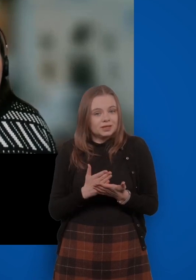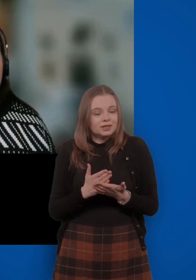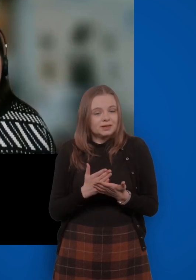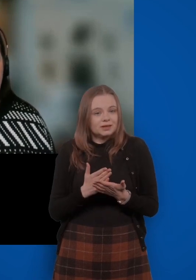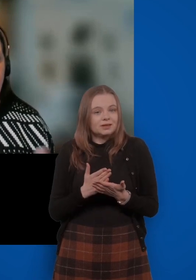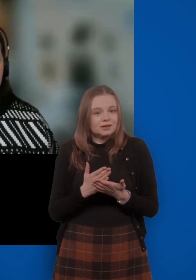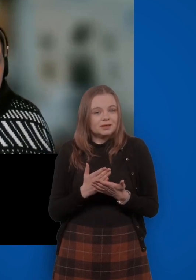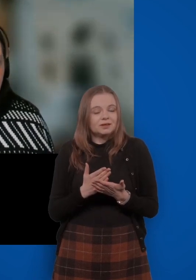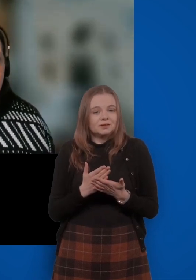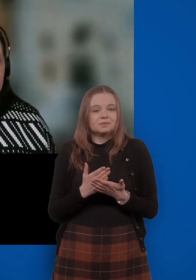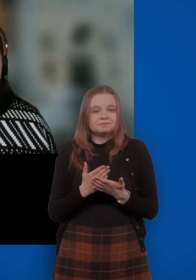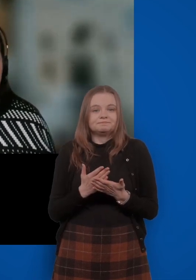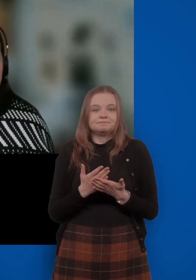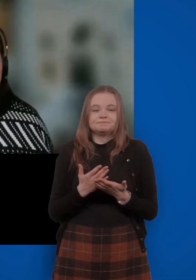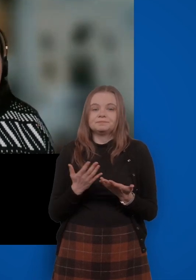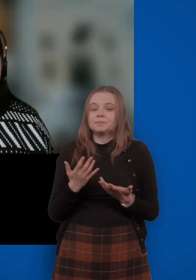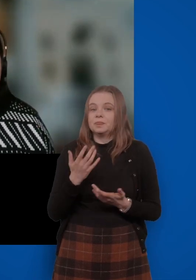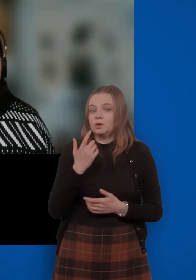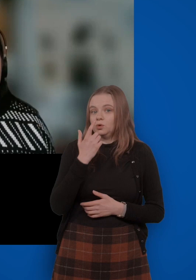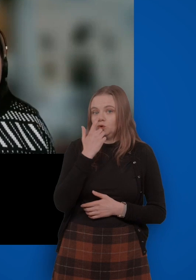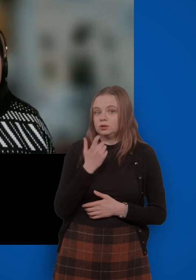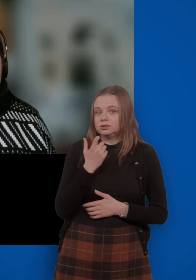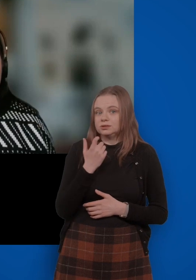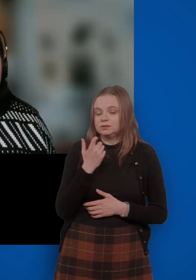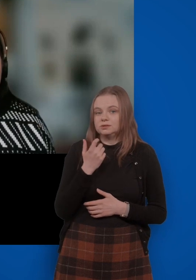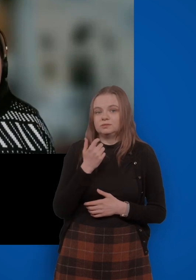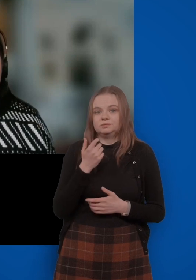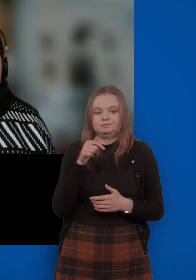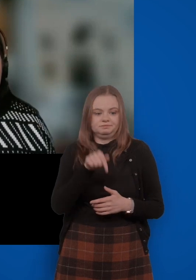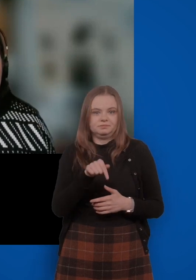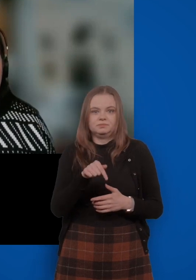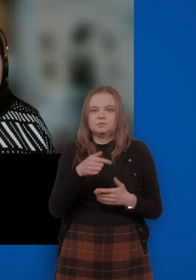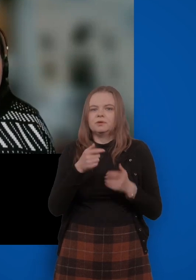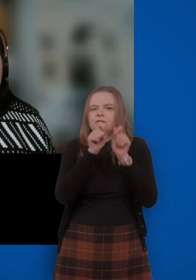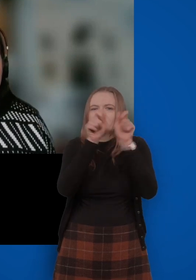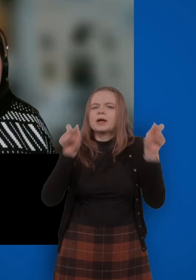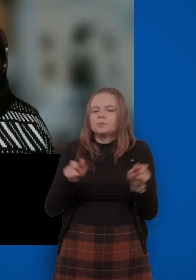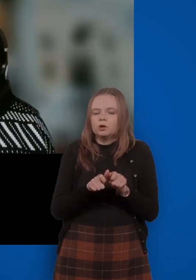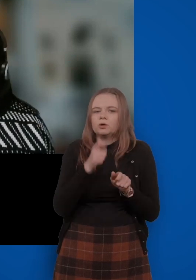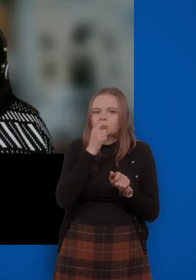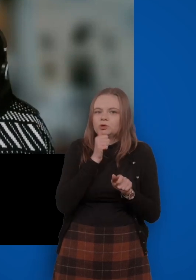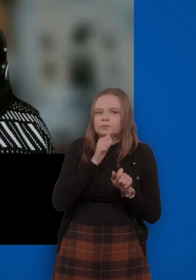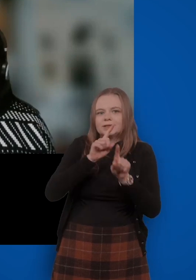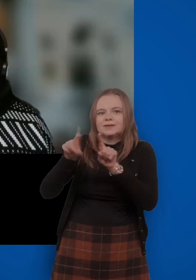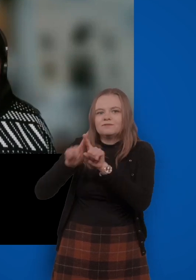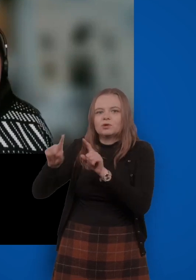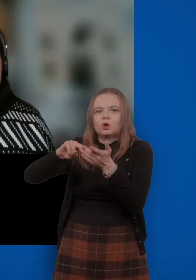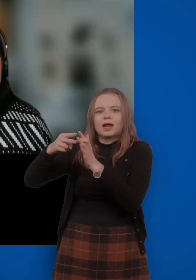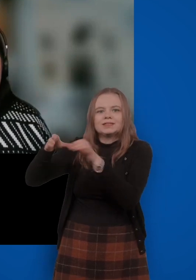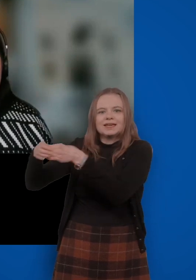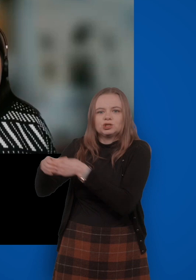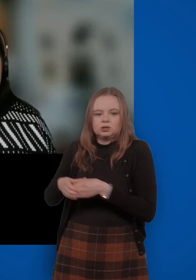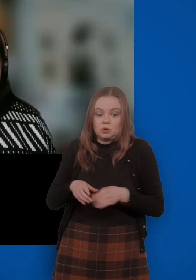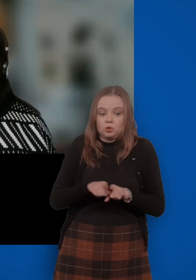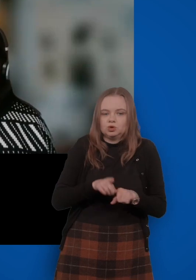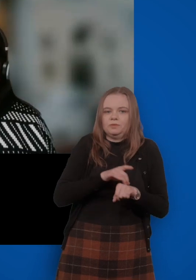that, you know, could quite potentially be used by other sorts of organizations other than professional bodies. But I'd also